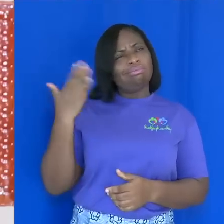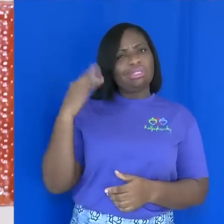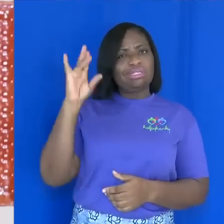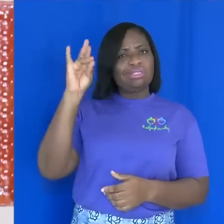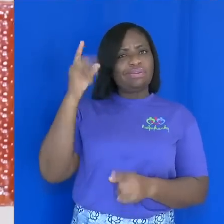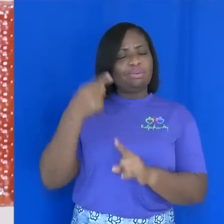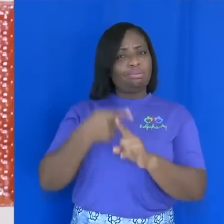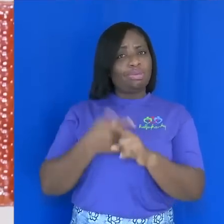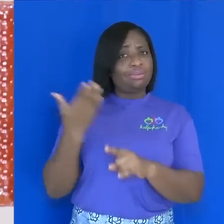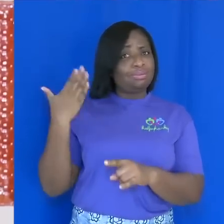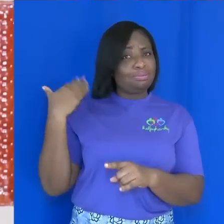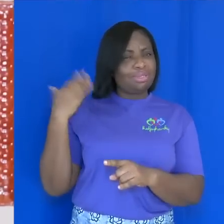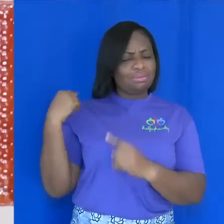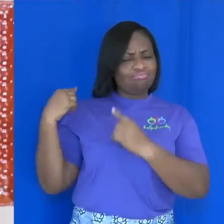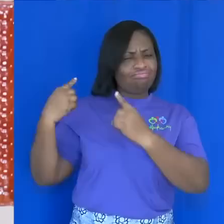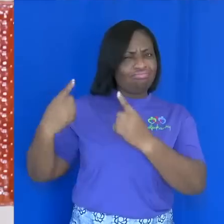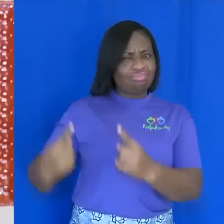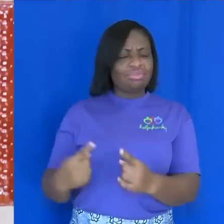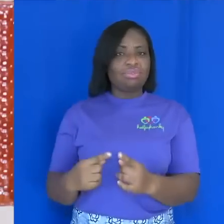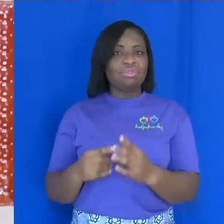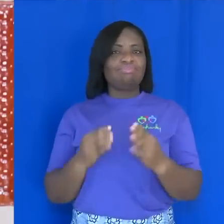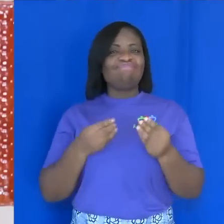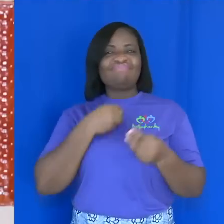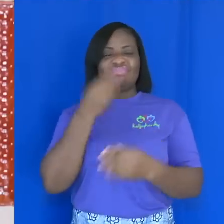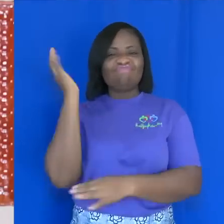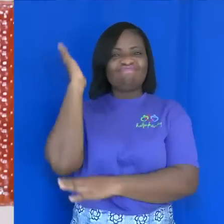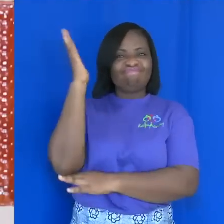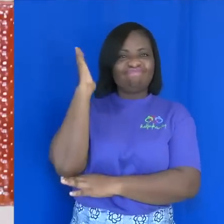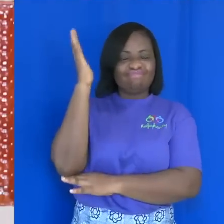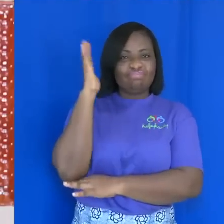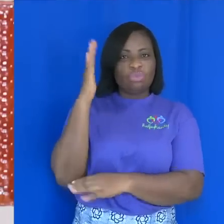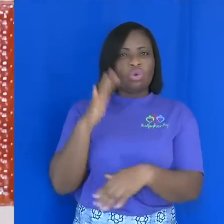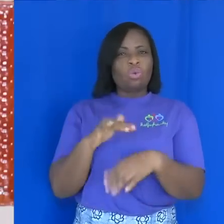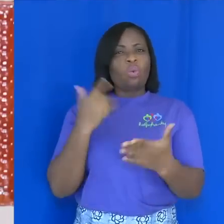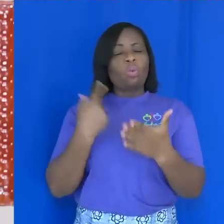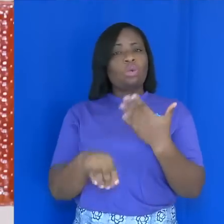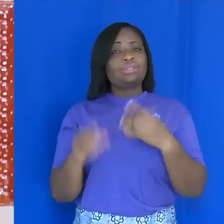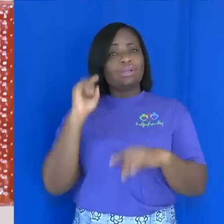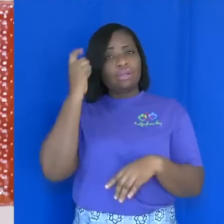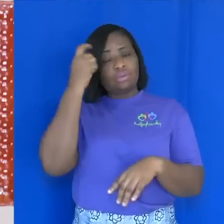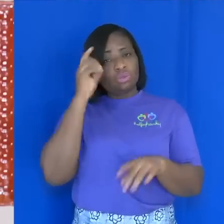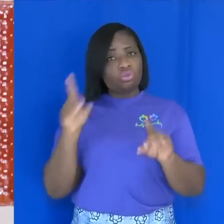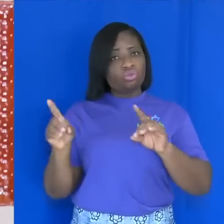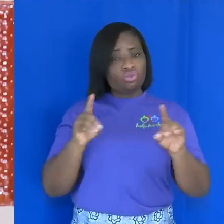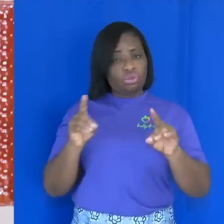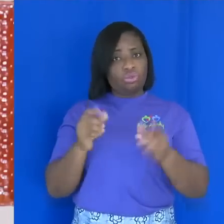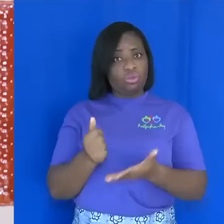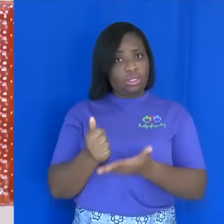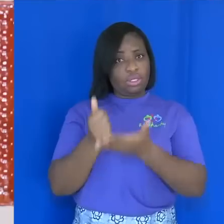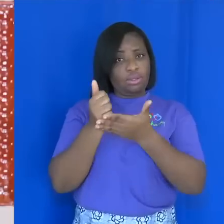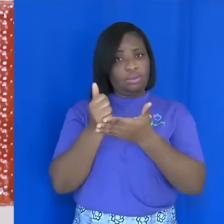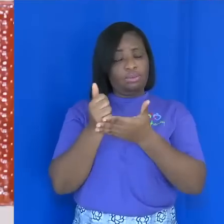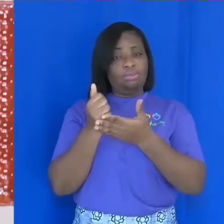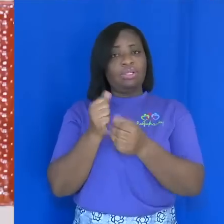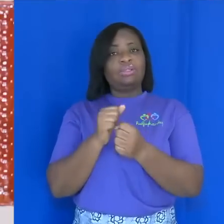ago since I started providing updates on the measures government was putting in place in